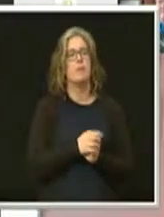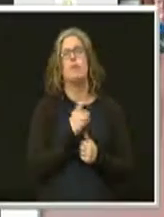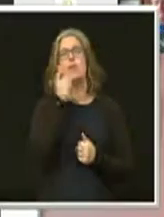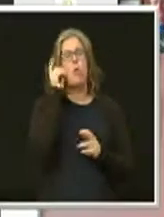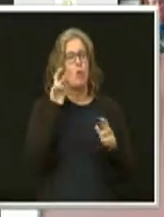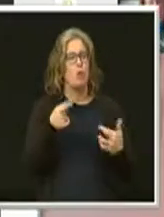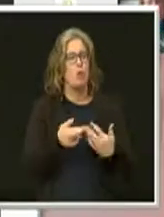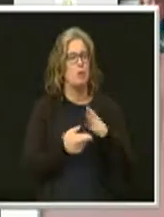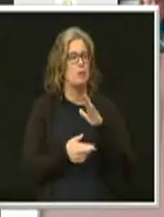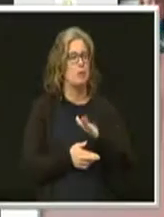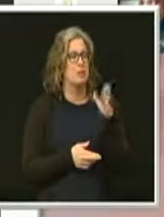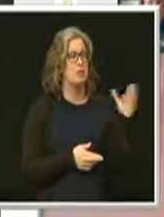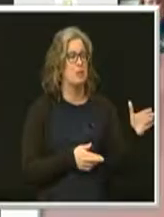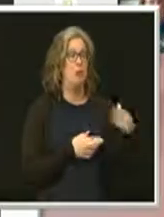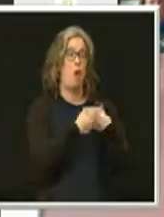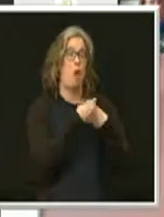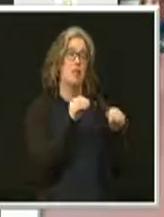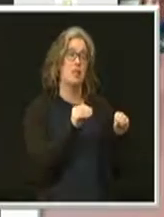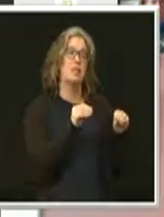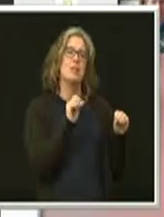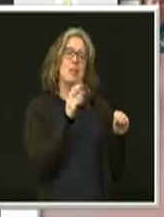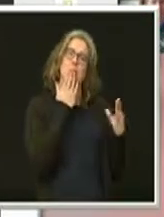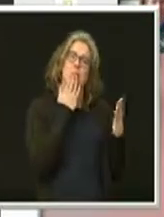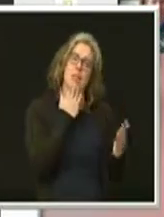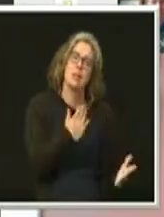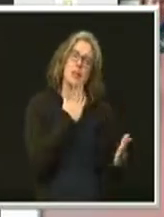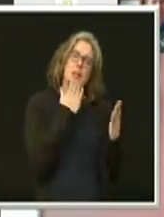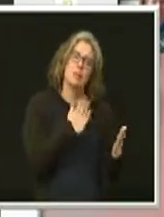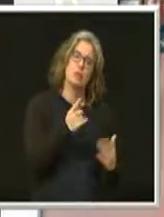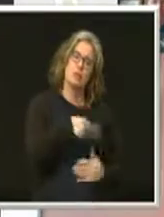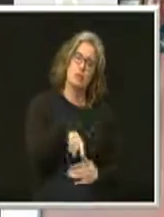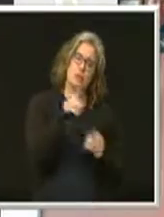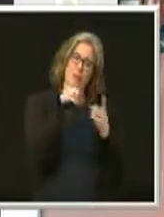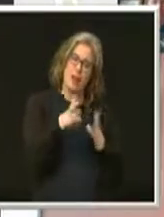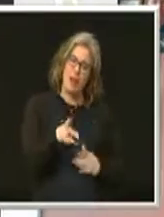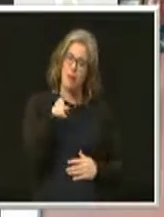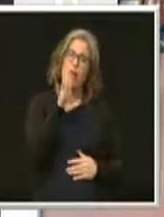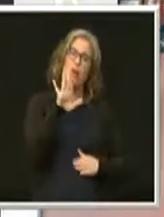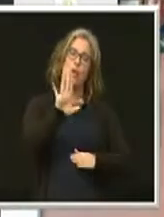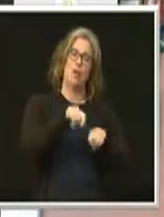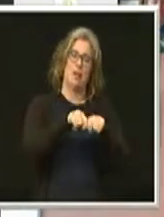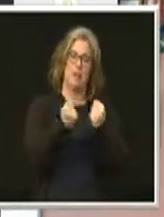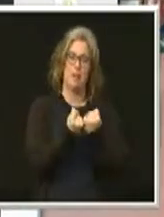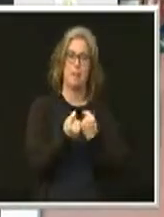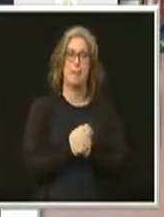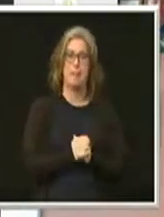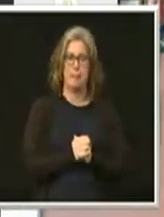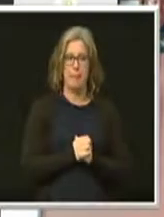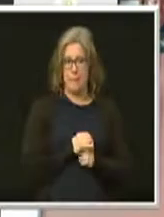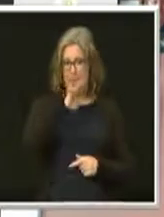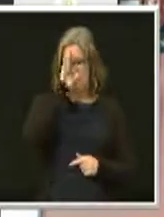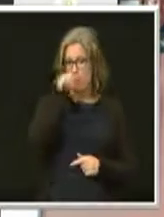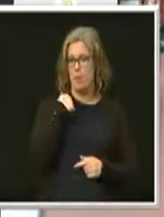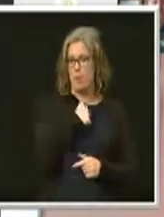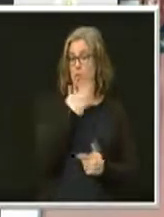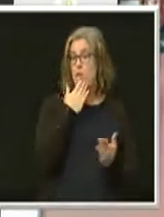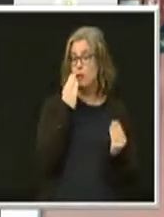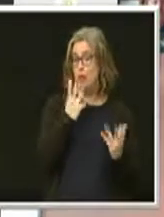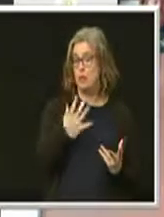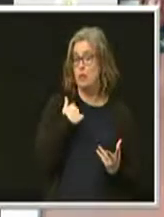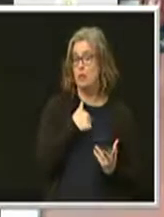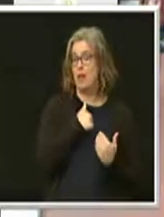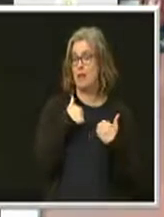rooms, and in the offices. So I just want to say thank you to you, Director, to you and your team. And I know we've got some good news in that we've